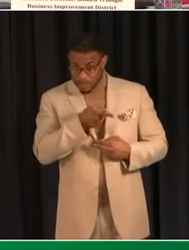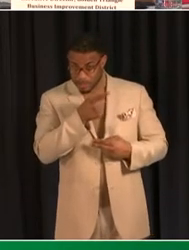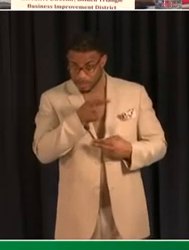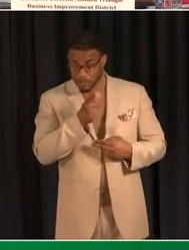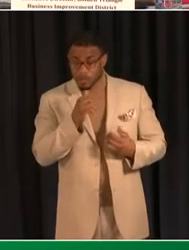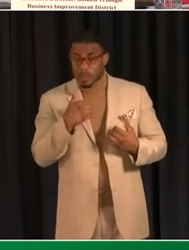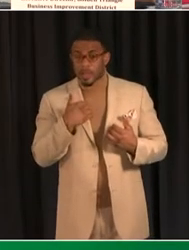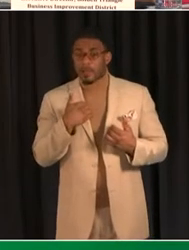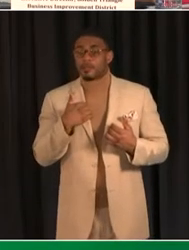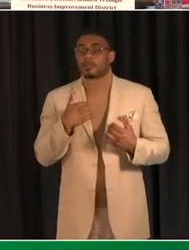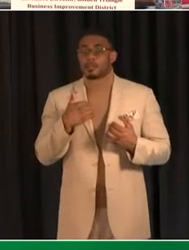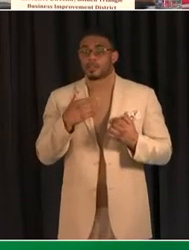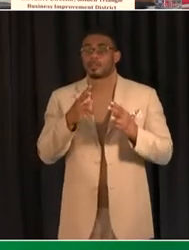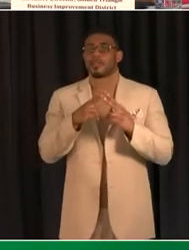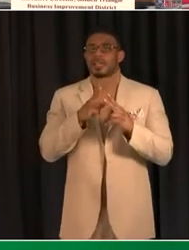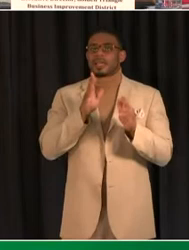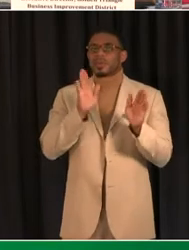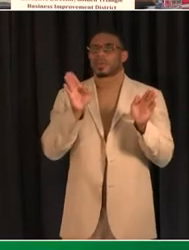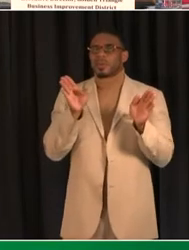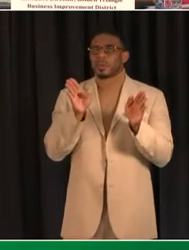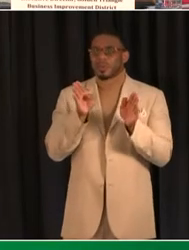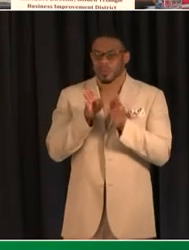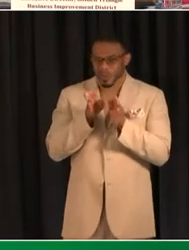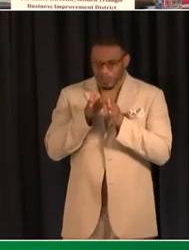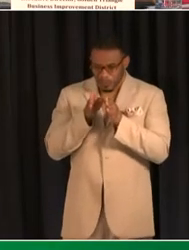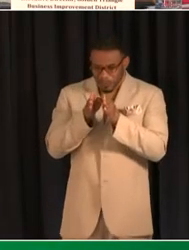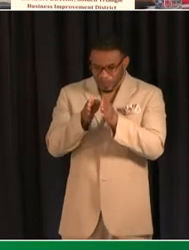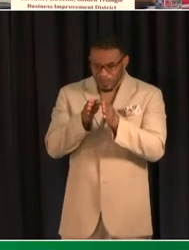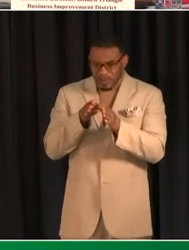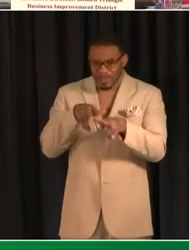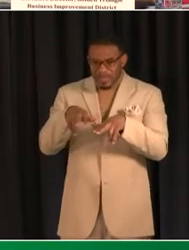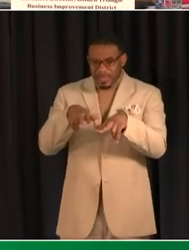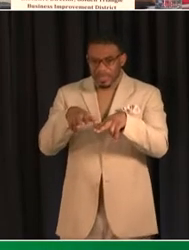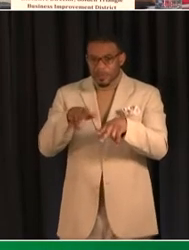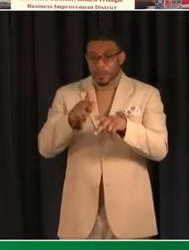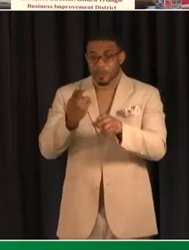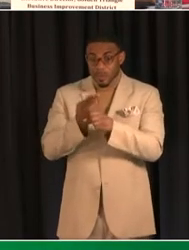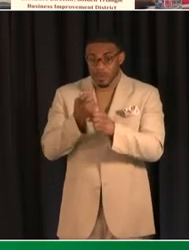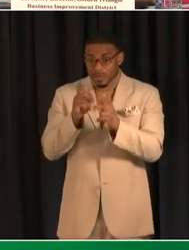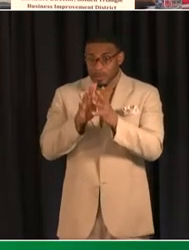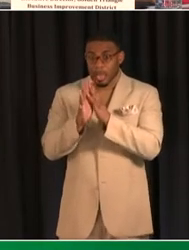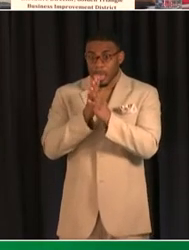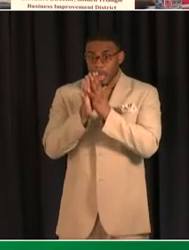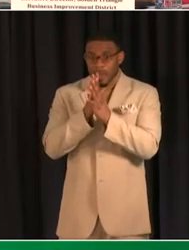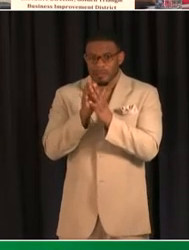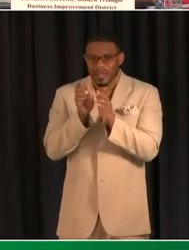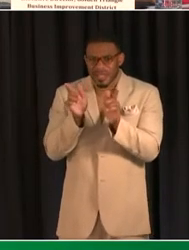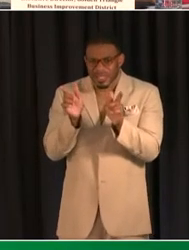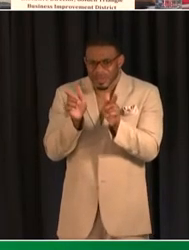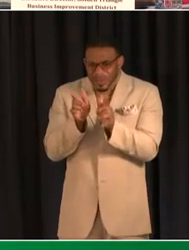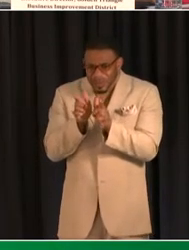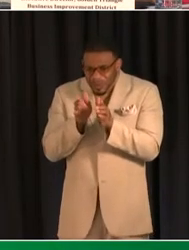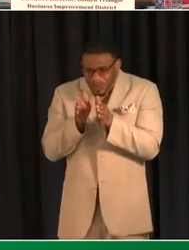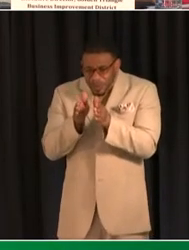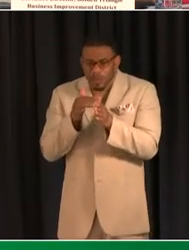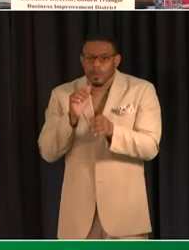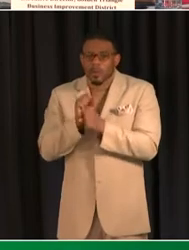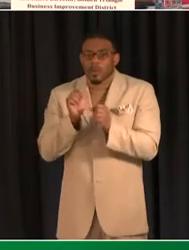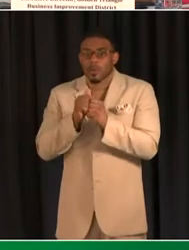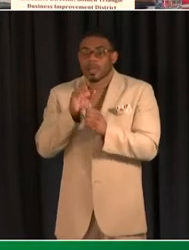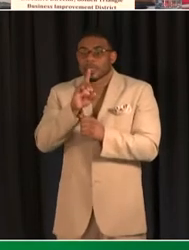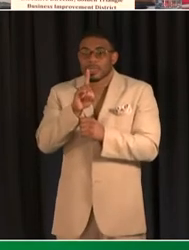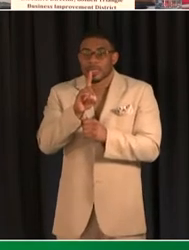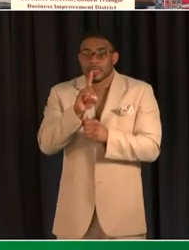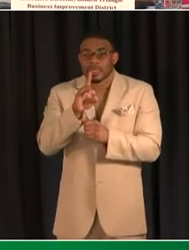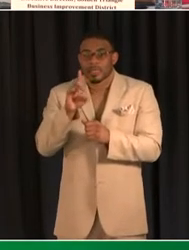slides there where we have very, very narrow sidewalks, and a lot of people use these sidewalks every day. And so we've